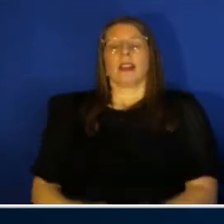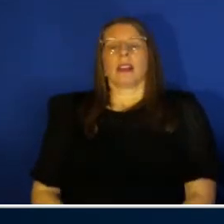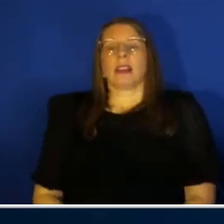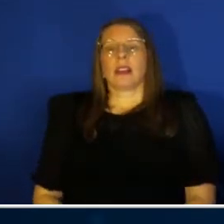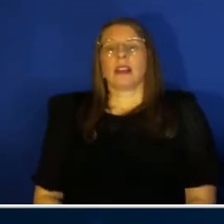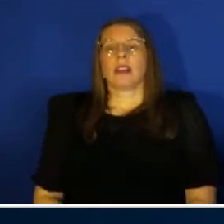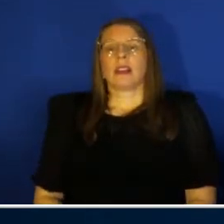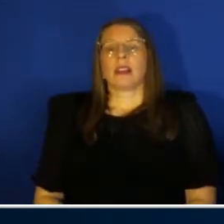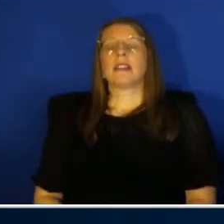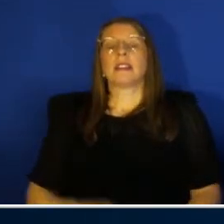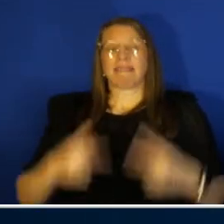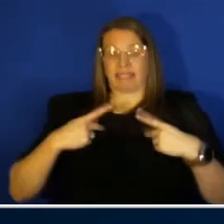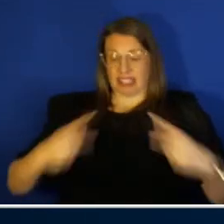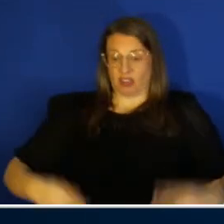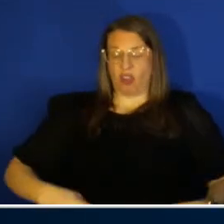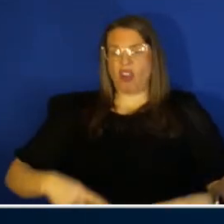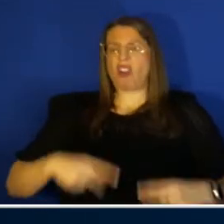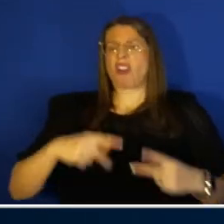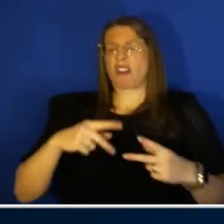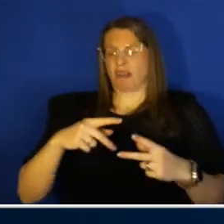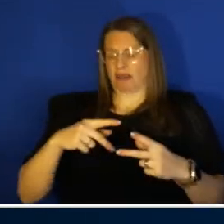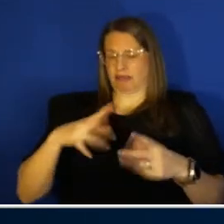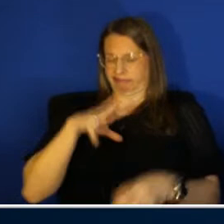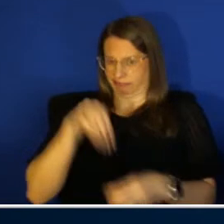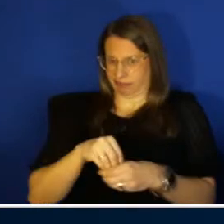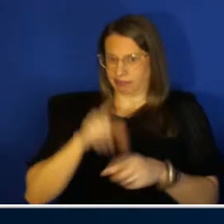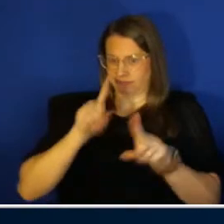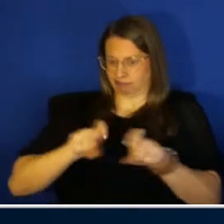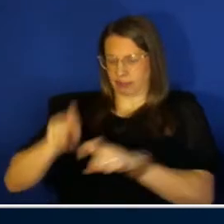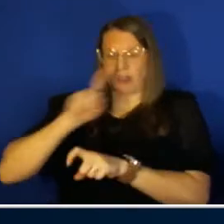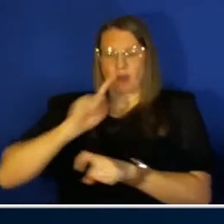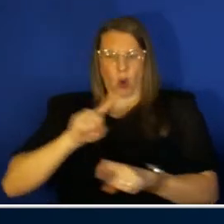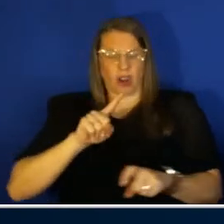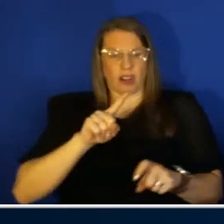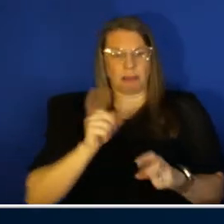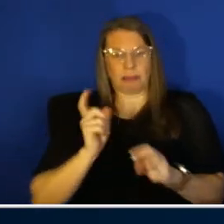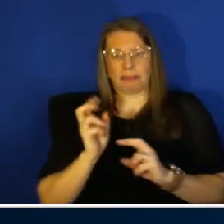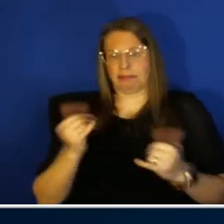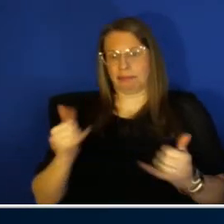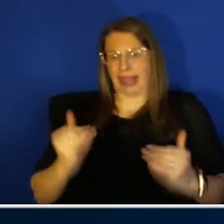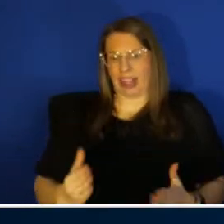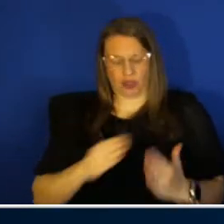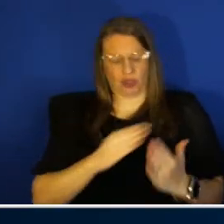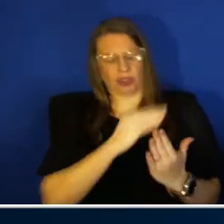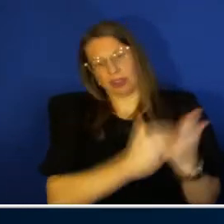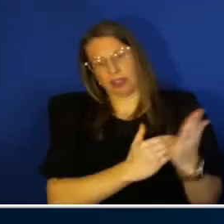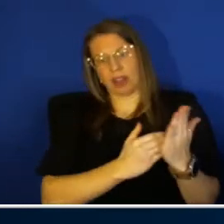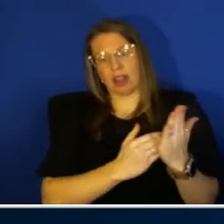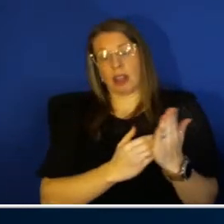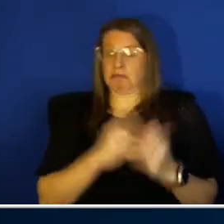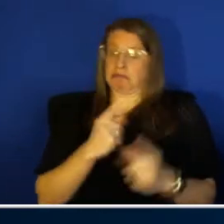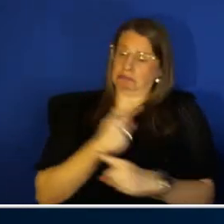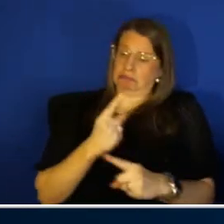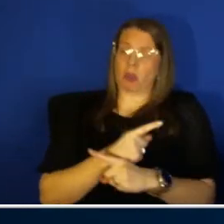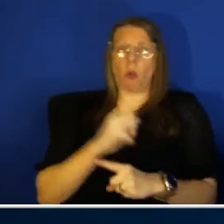physicals. Tell us a little bit about what that entails. Are those the typical physicals that the rest of us get, or are they a bit more intense?